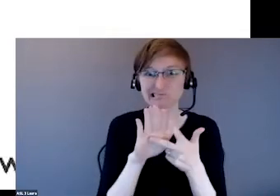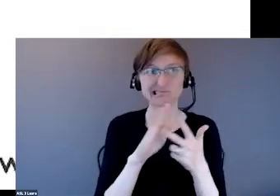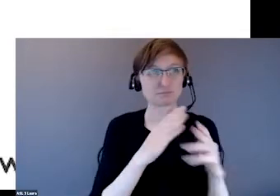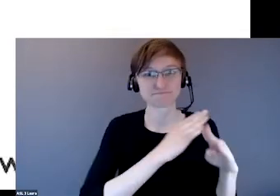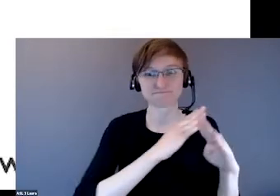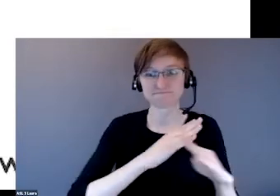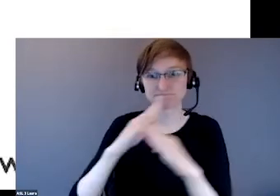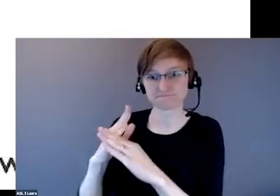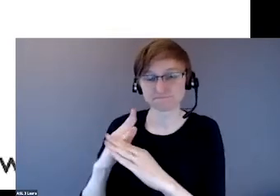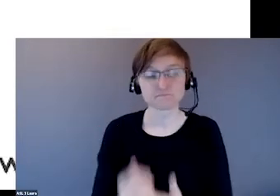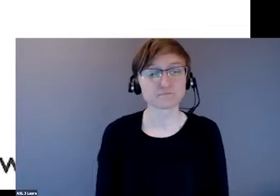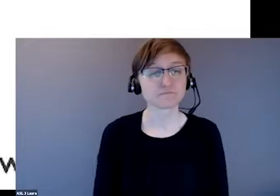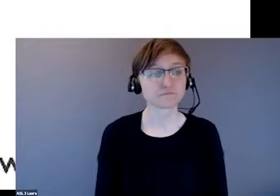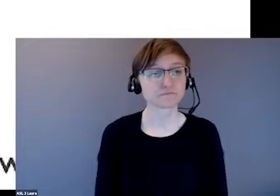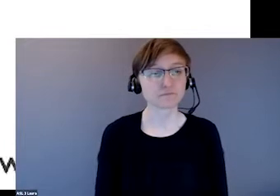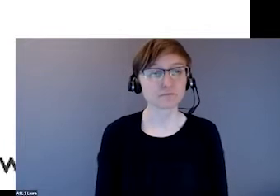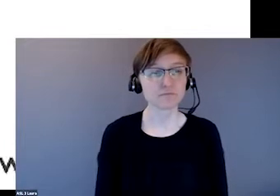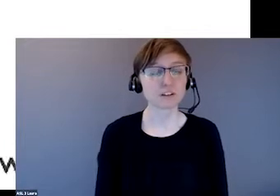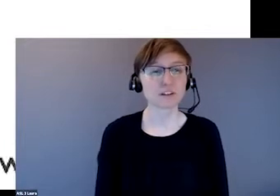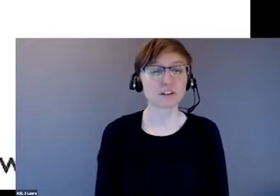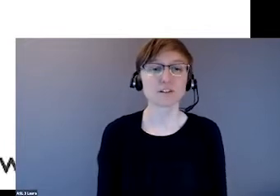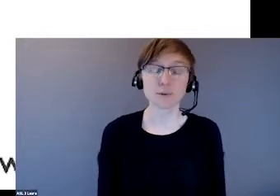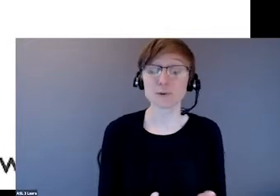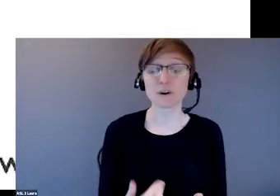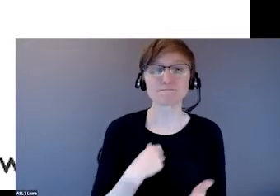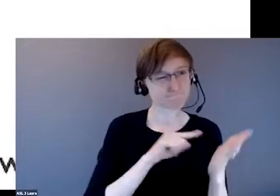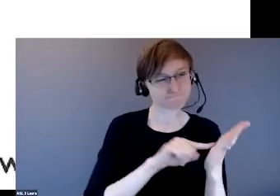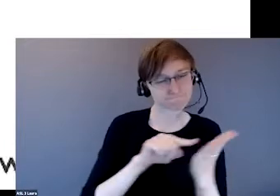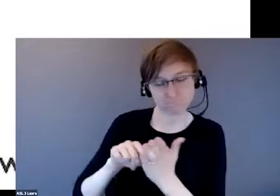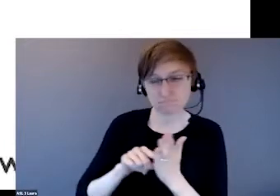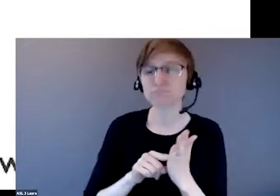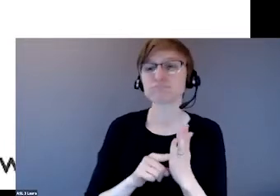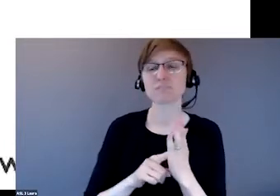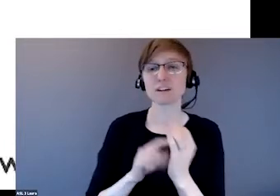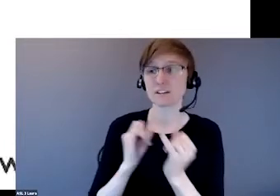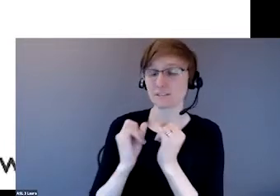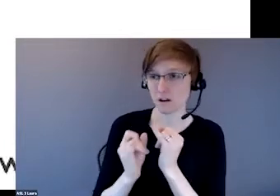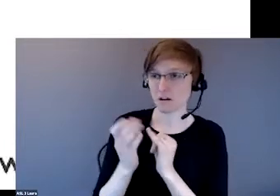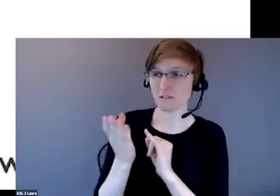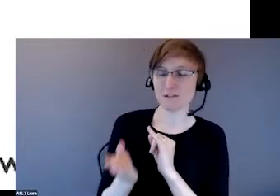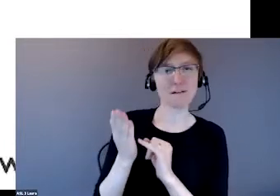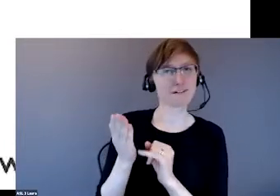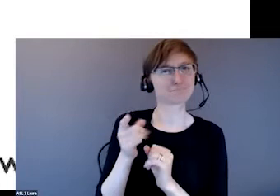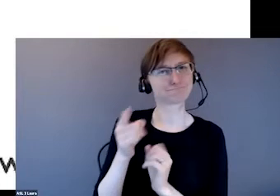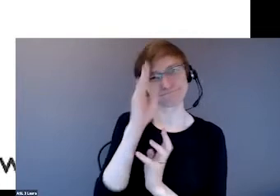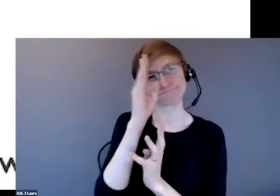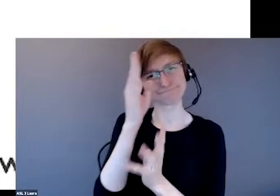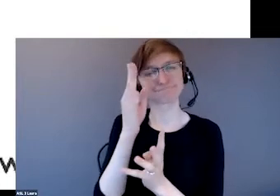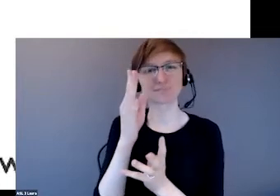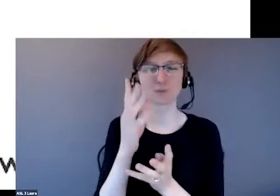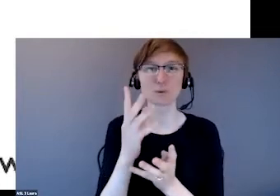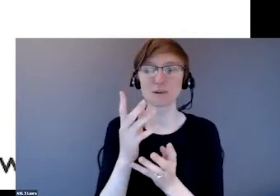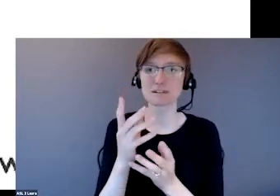of my participants came up with a metaphor, which is called the three-legged stool. It came from Michael McDonald, and it's a really